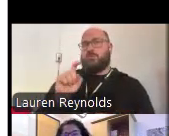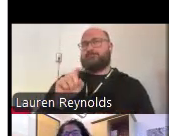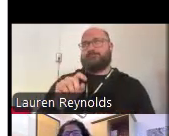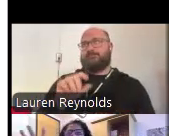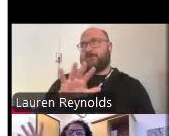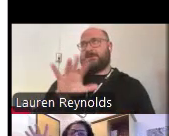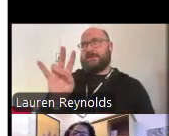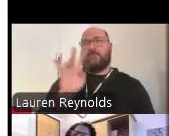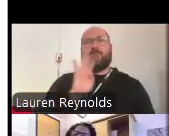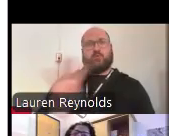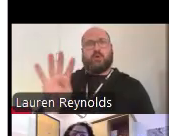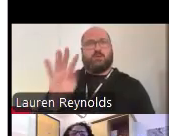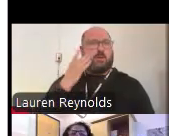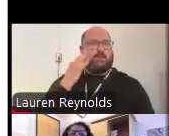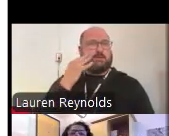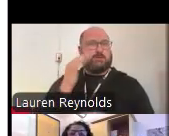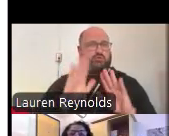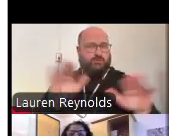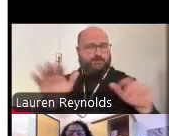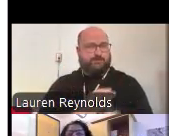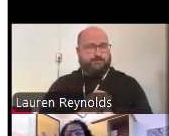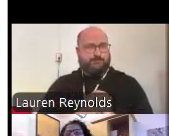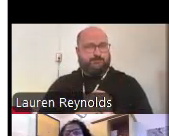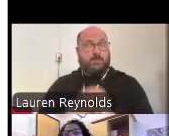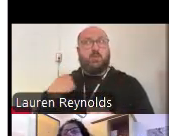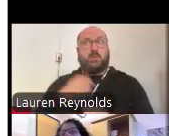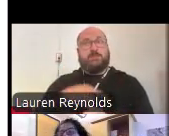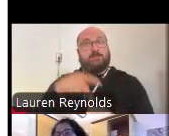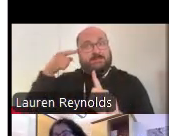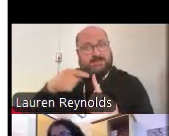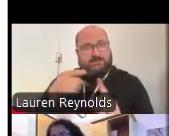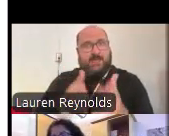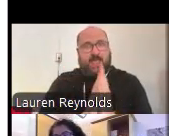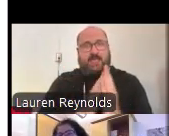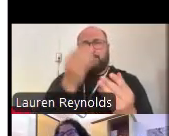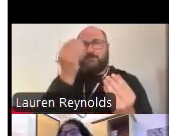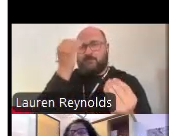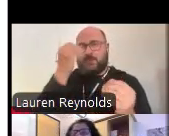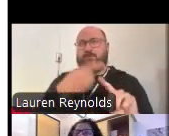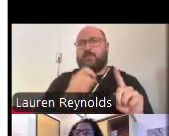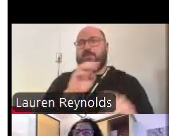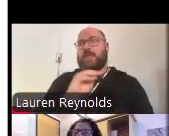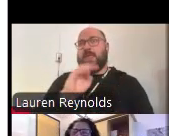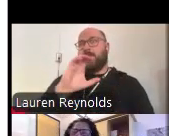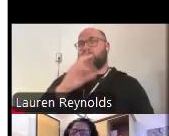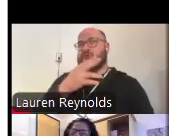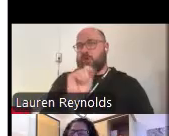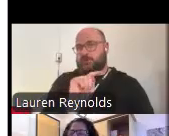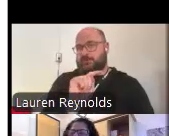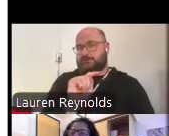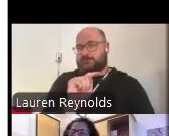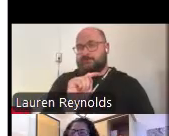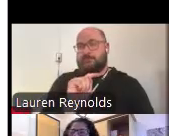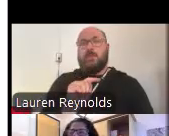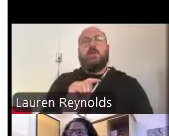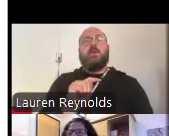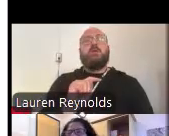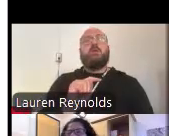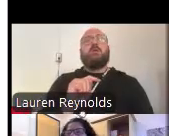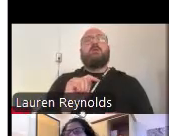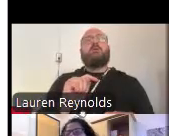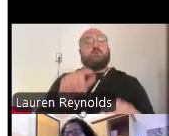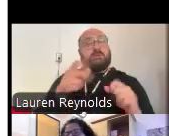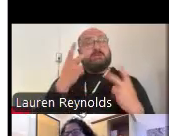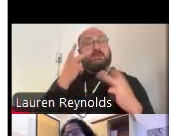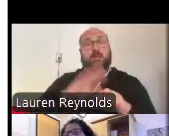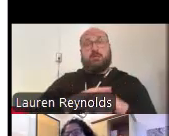autistic children. Then we specifically abstracted information from the MChart and the POSI. And then just on the right-hand side,